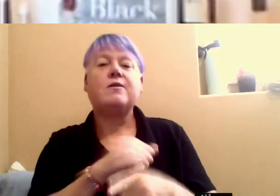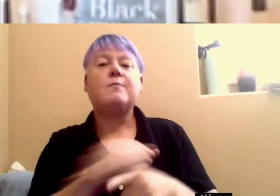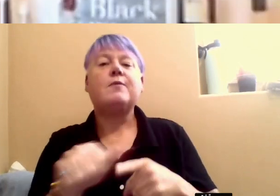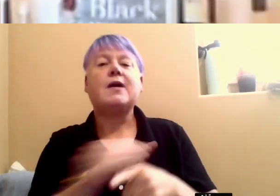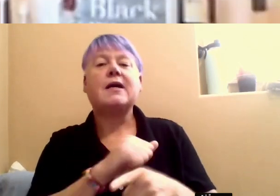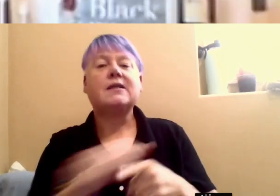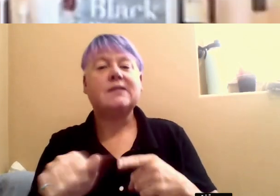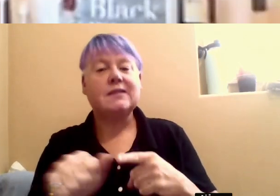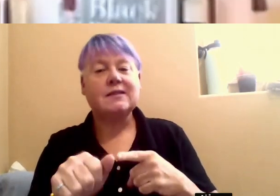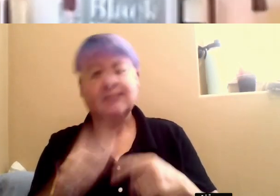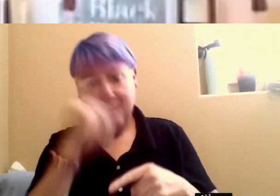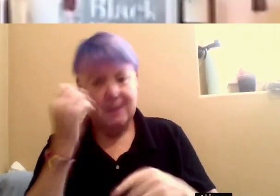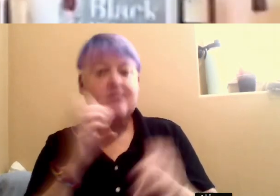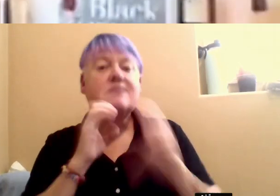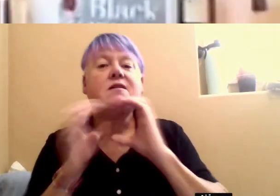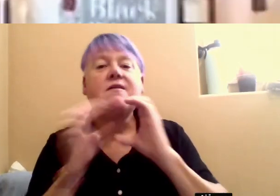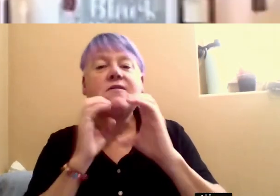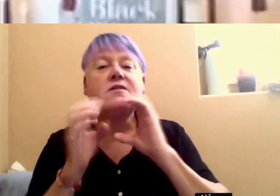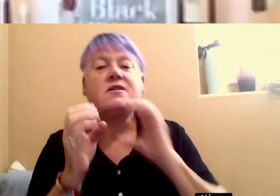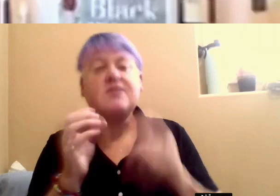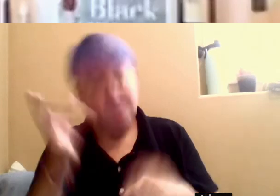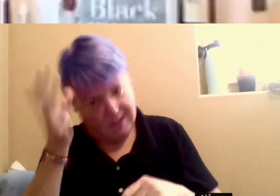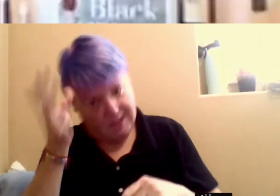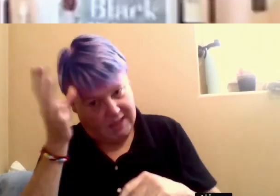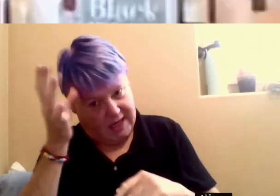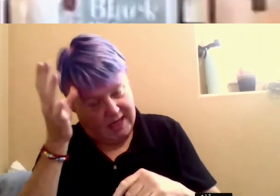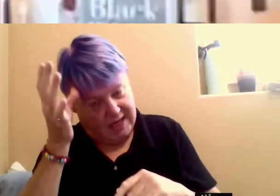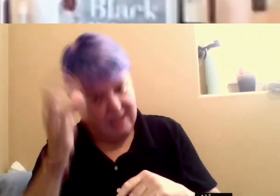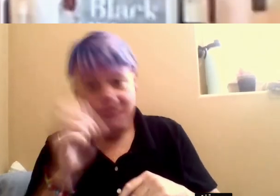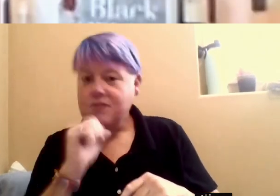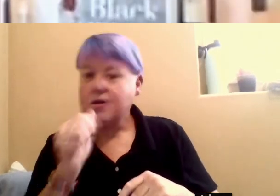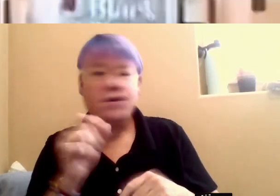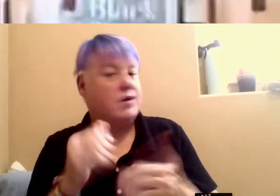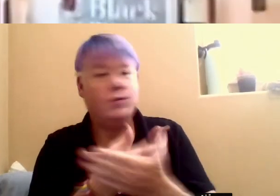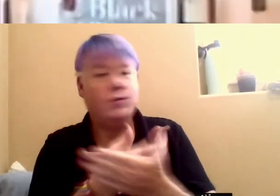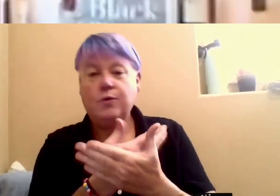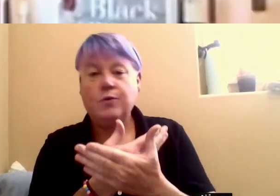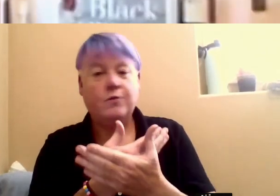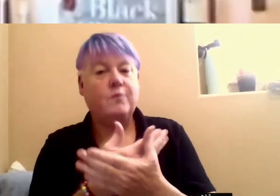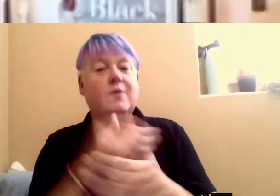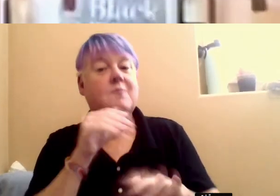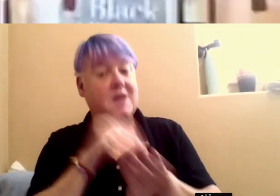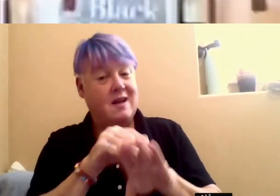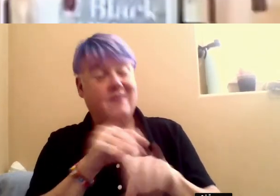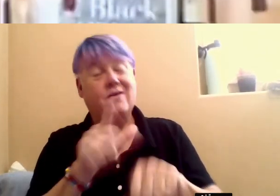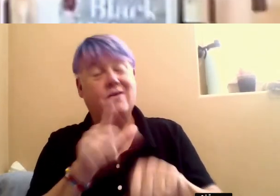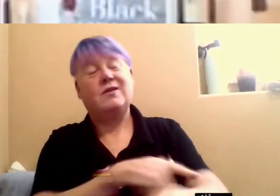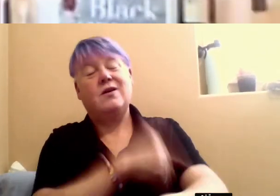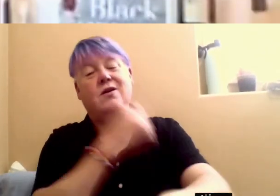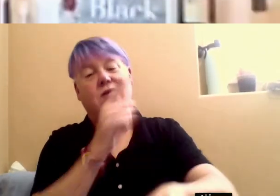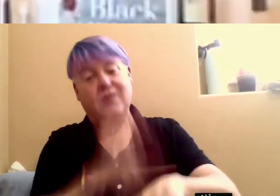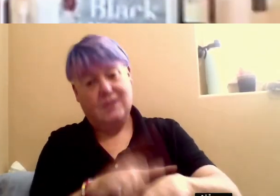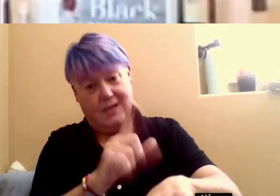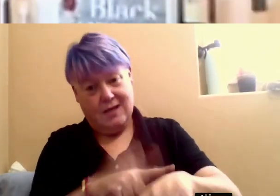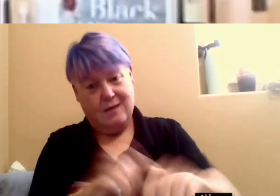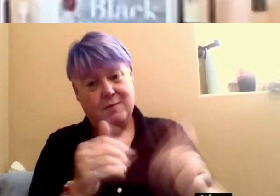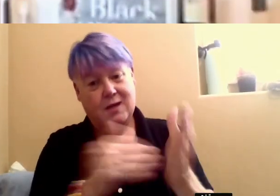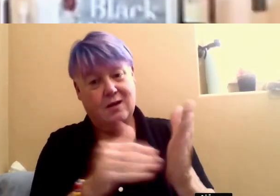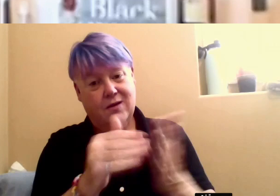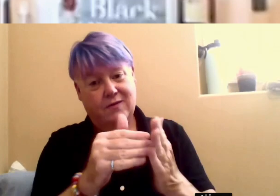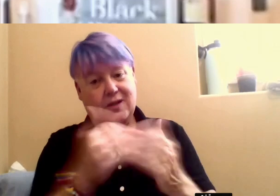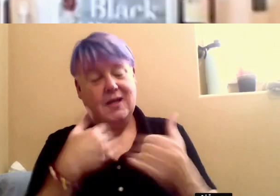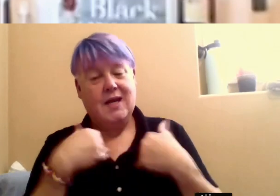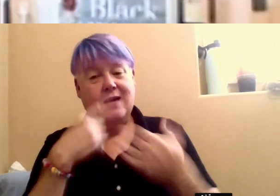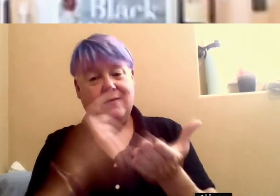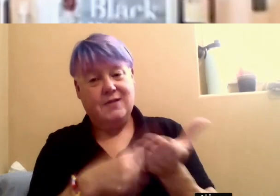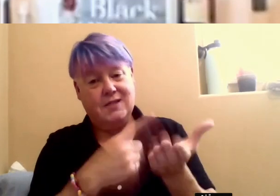because conversations with Dad aren't new. We've been at it for a while and often have sprawling discussions